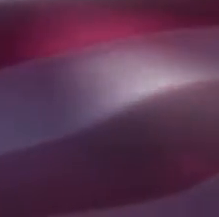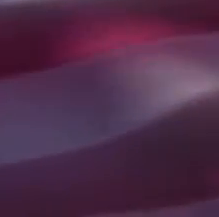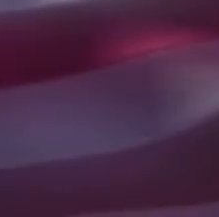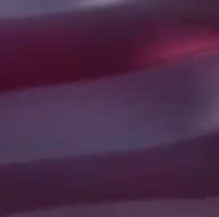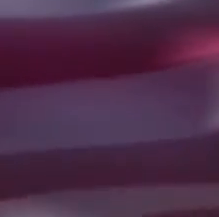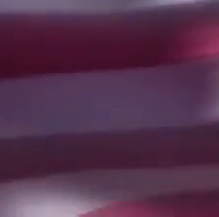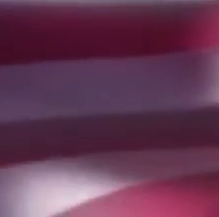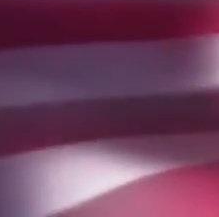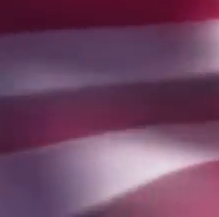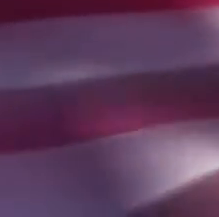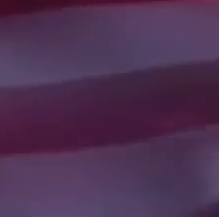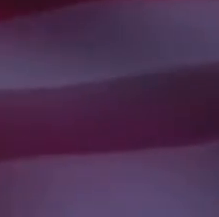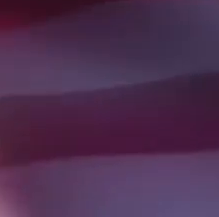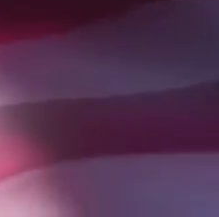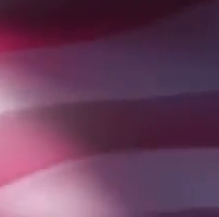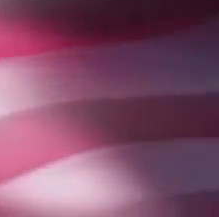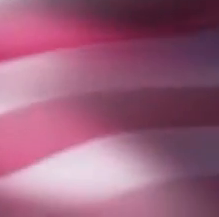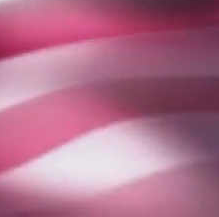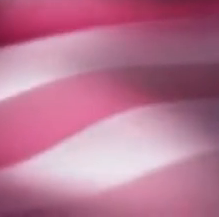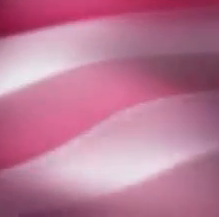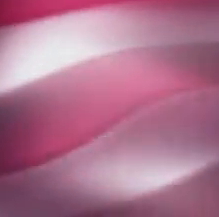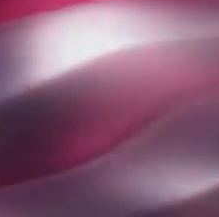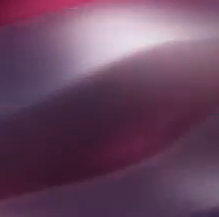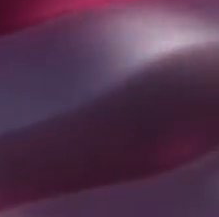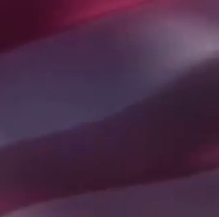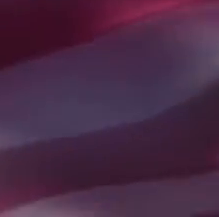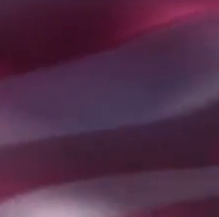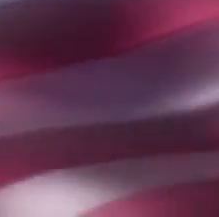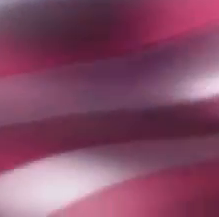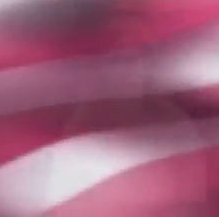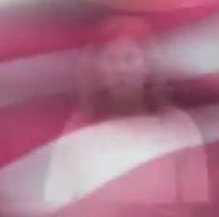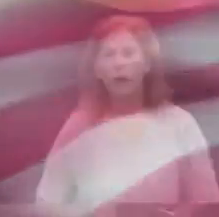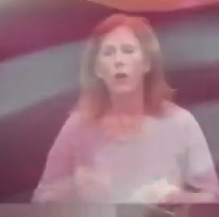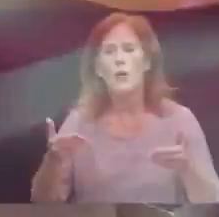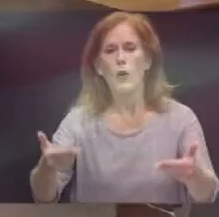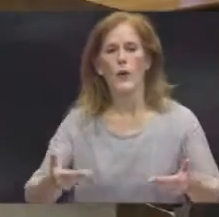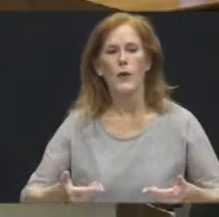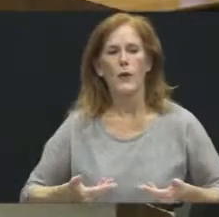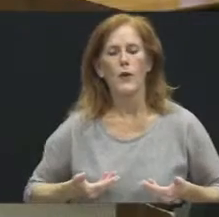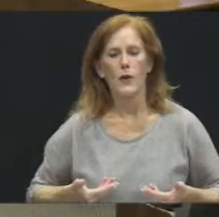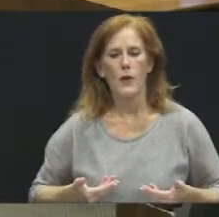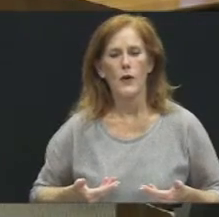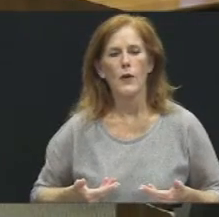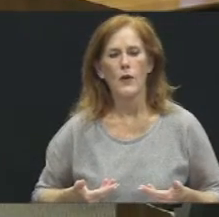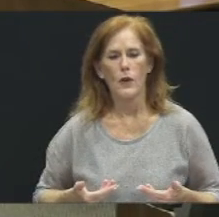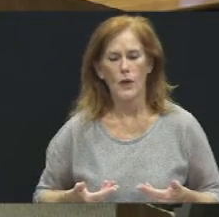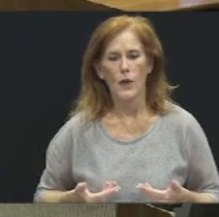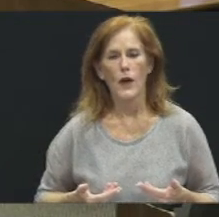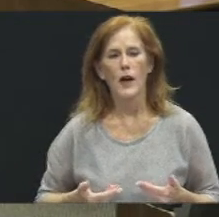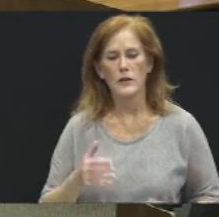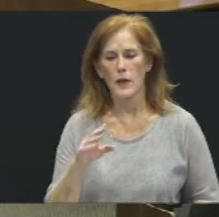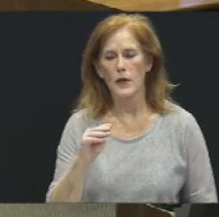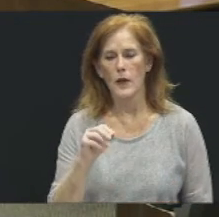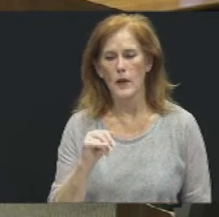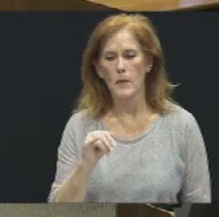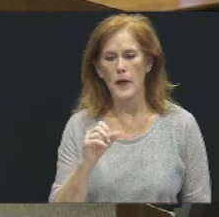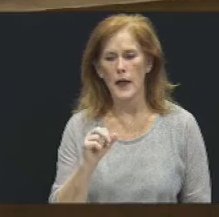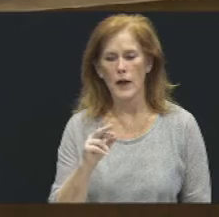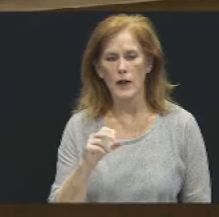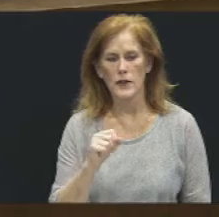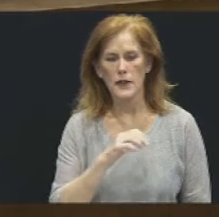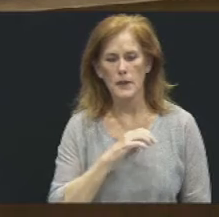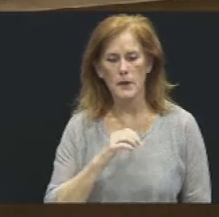Okay, and time? Okay, I want to welcome you to the Mayor's Commission for Citizens